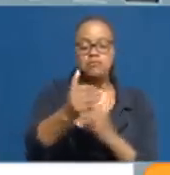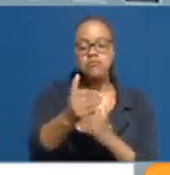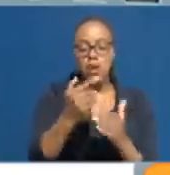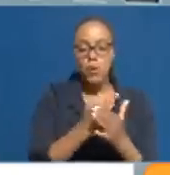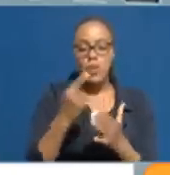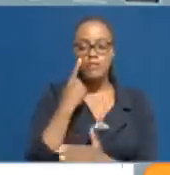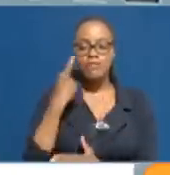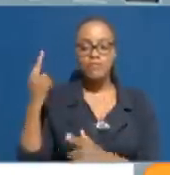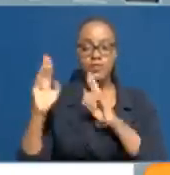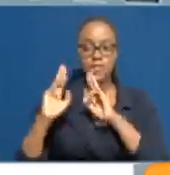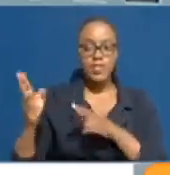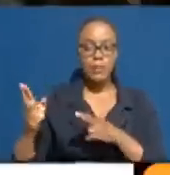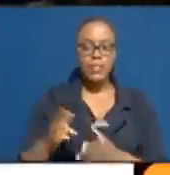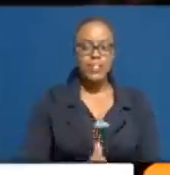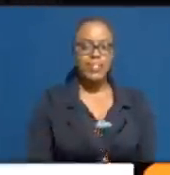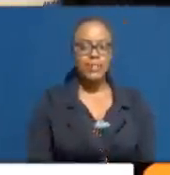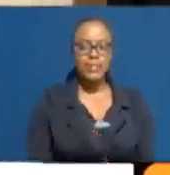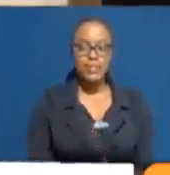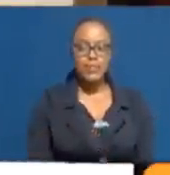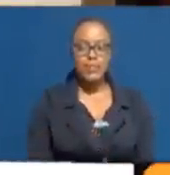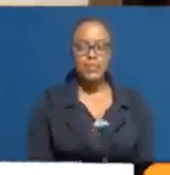Gituku reports.